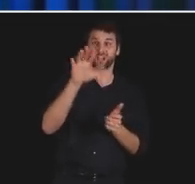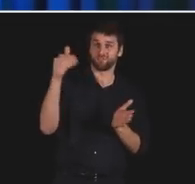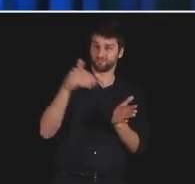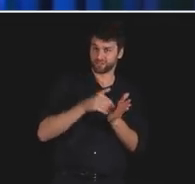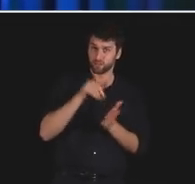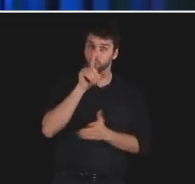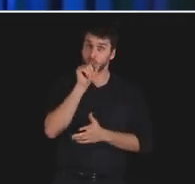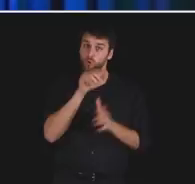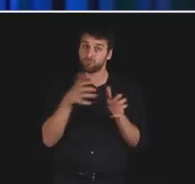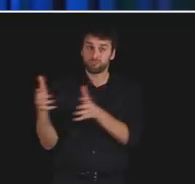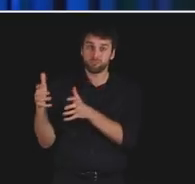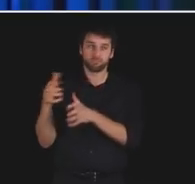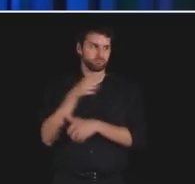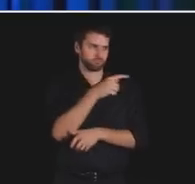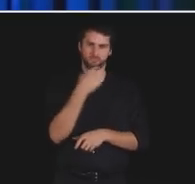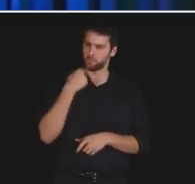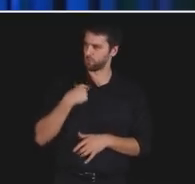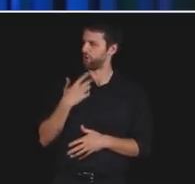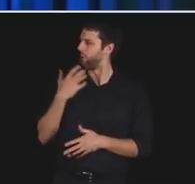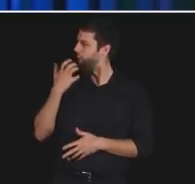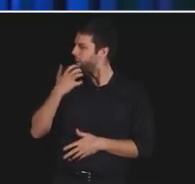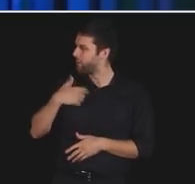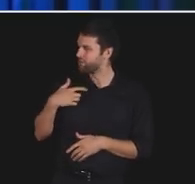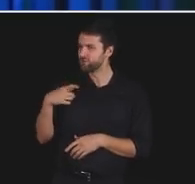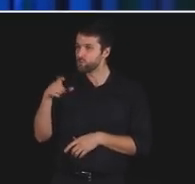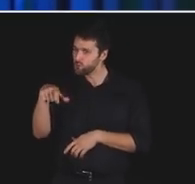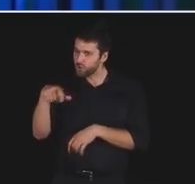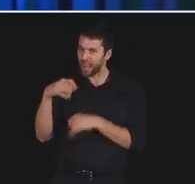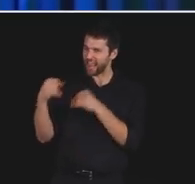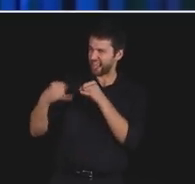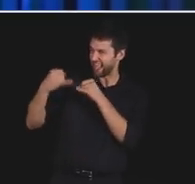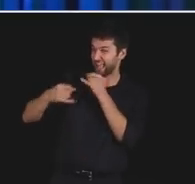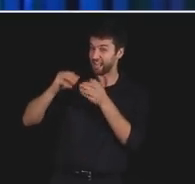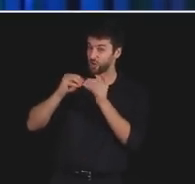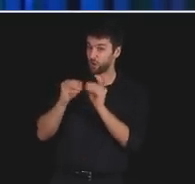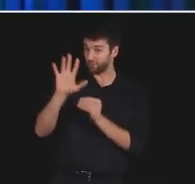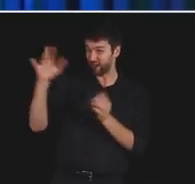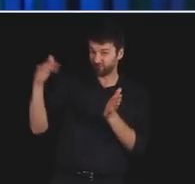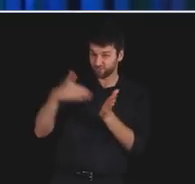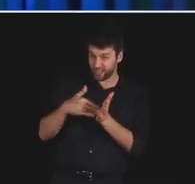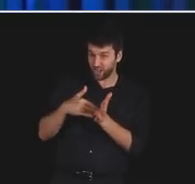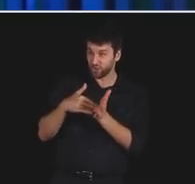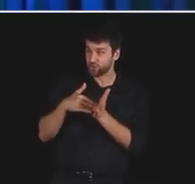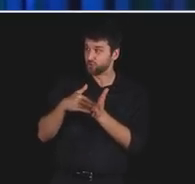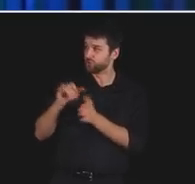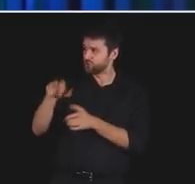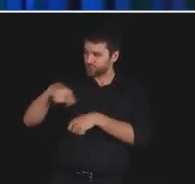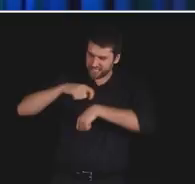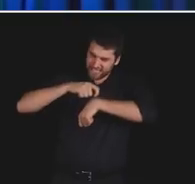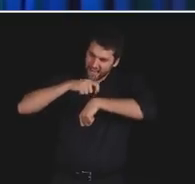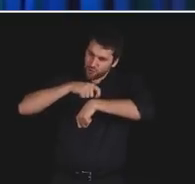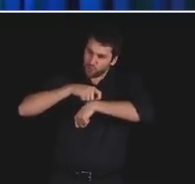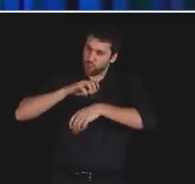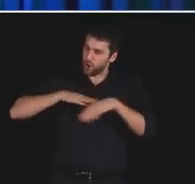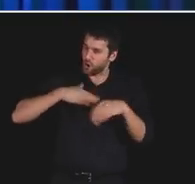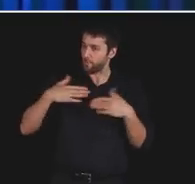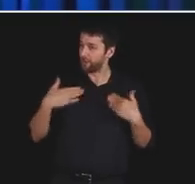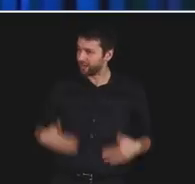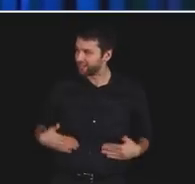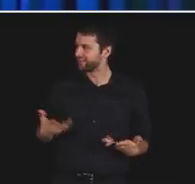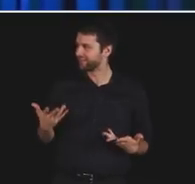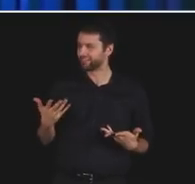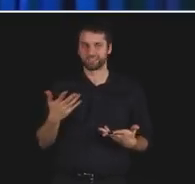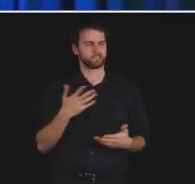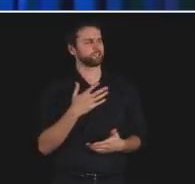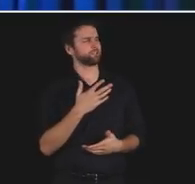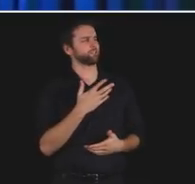get to 5,000, you should totally get a tattoo of the 5,000th bird, whatever it is, somewhere on your body. I